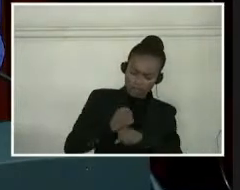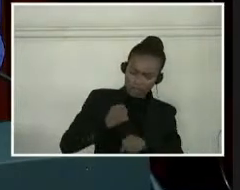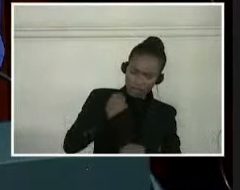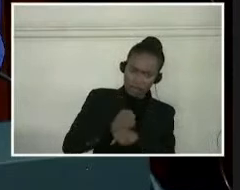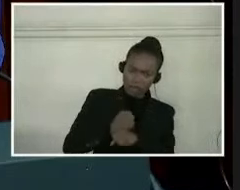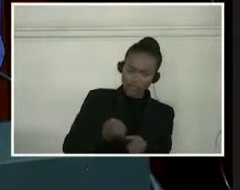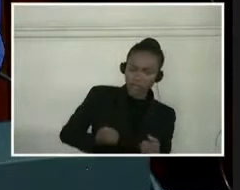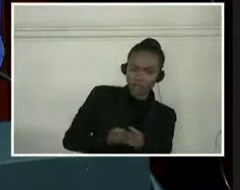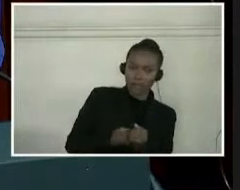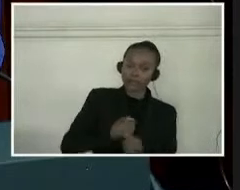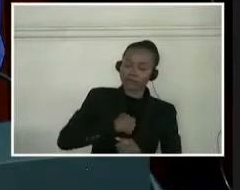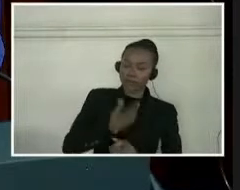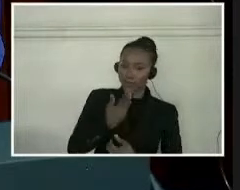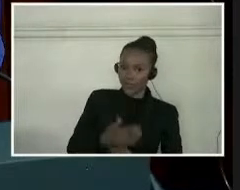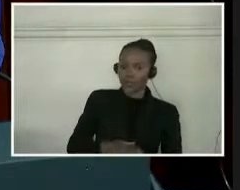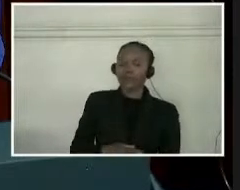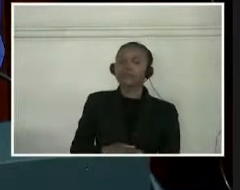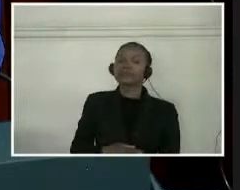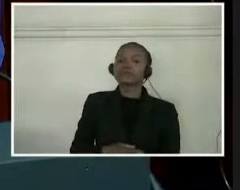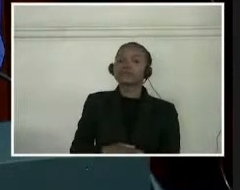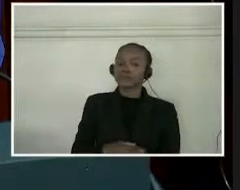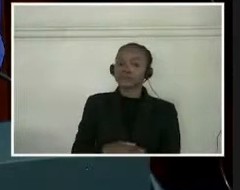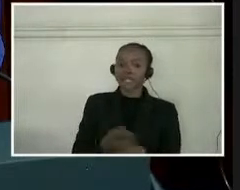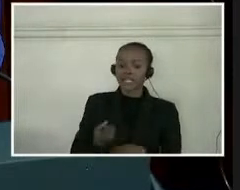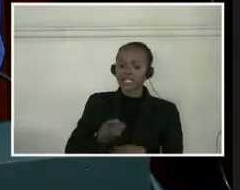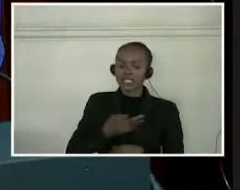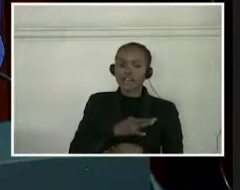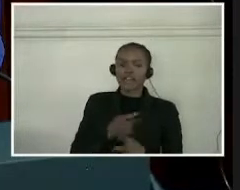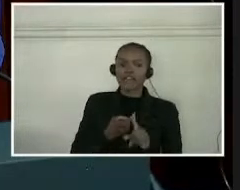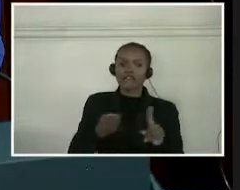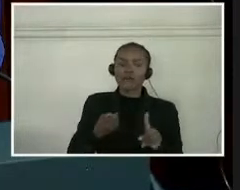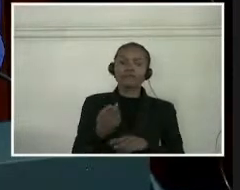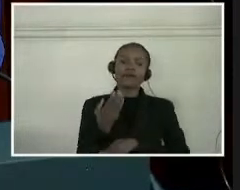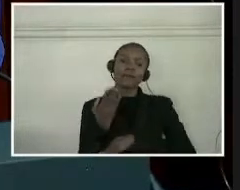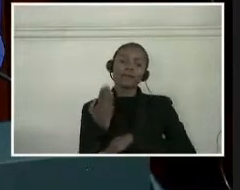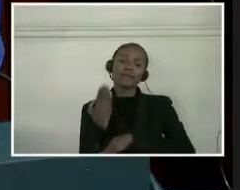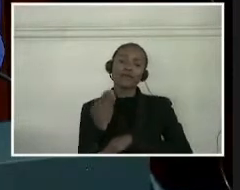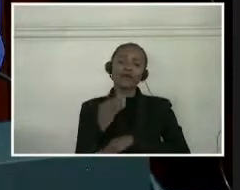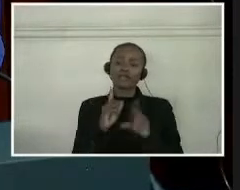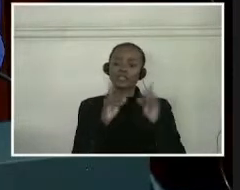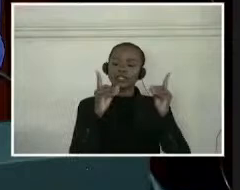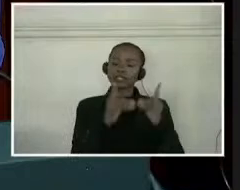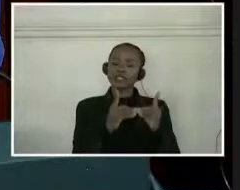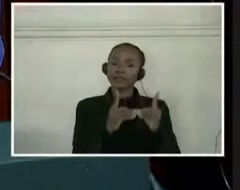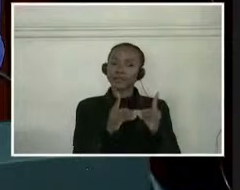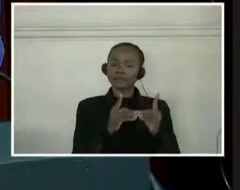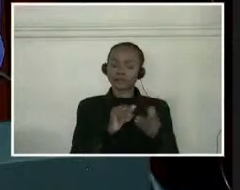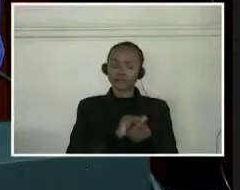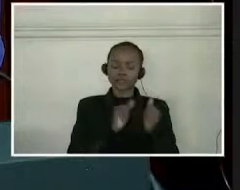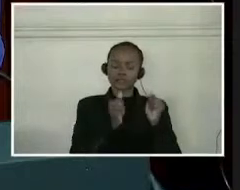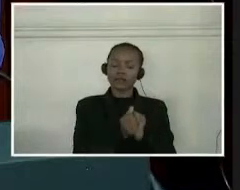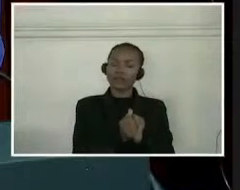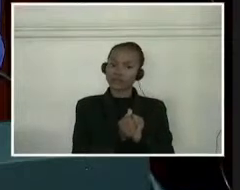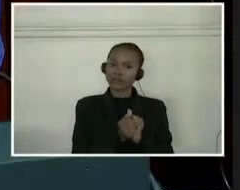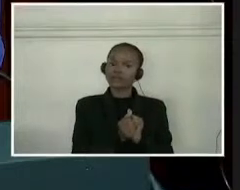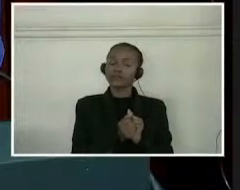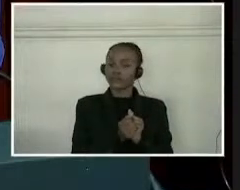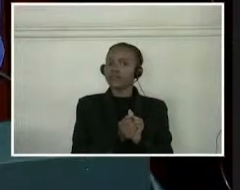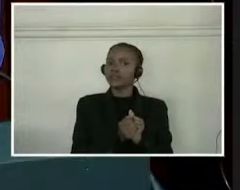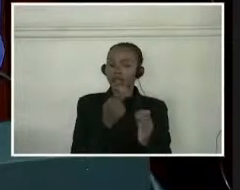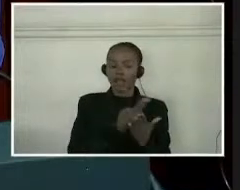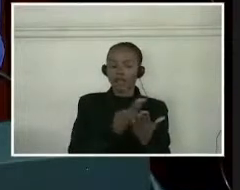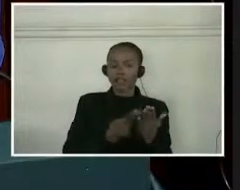staff from former department of sports and recreation and art and culture for their continued support